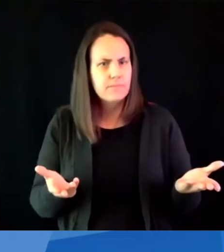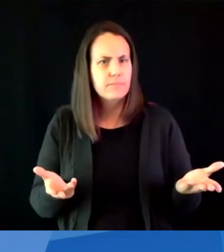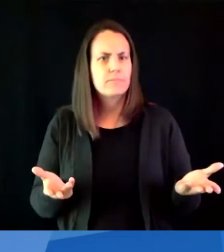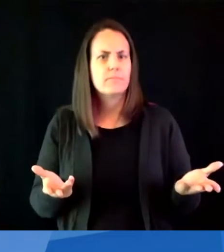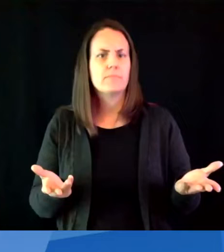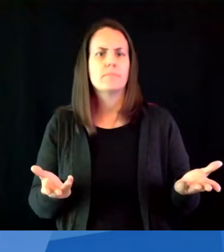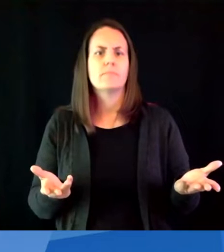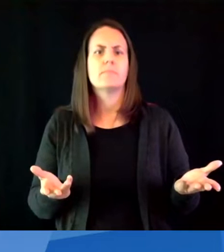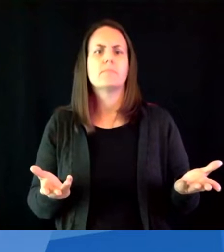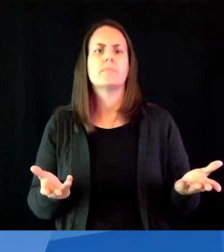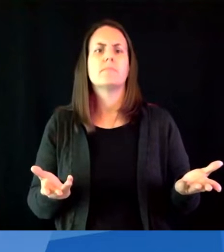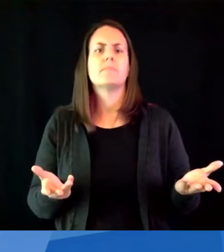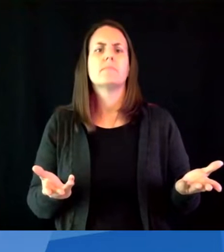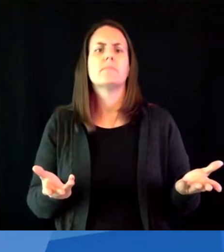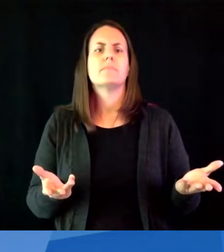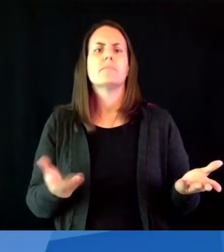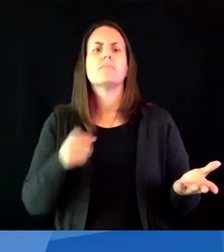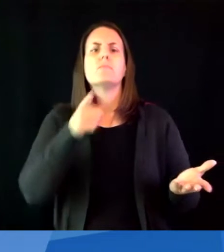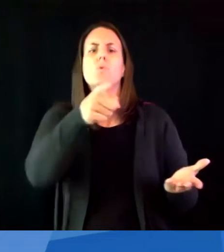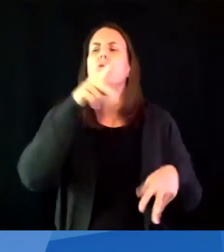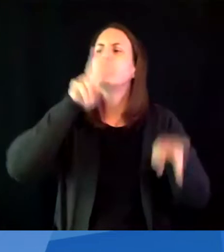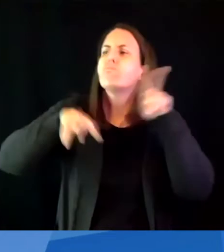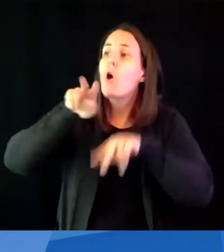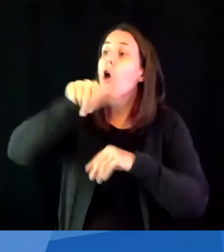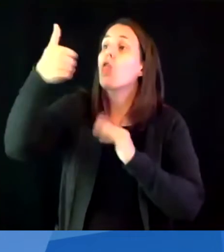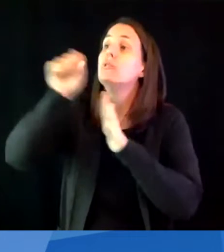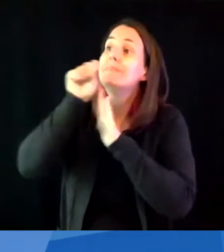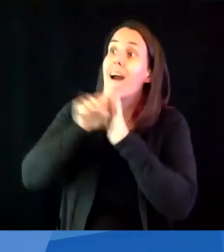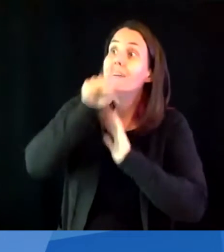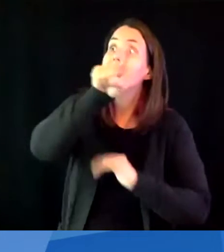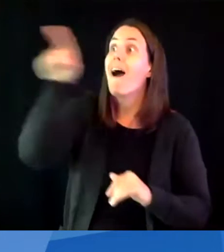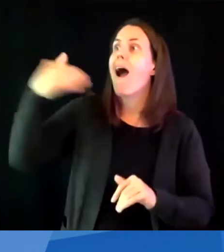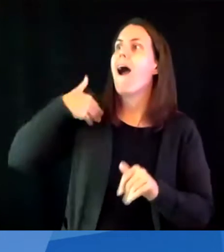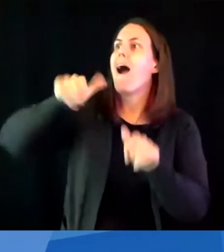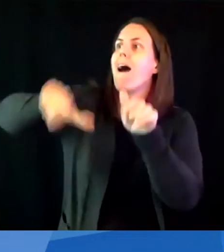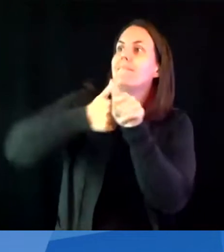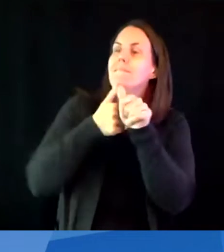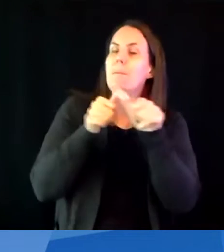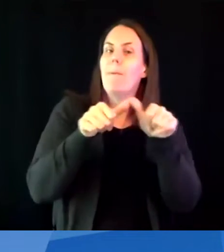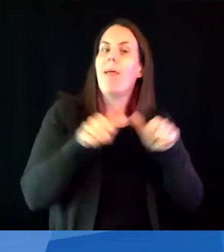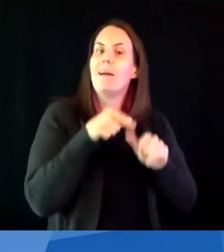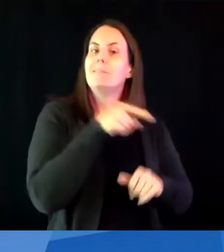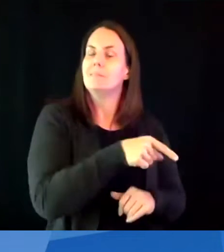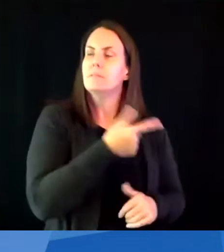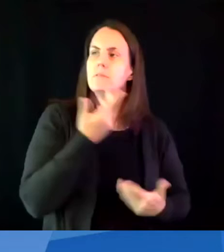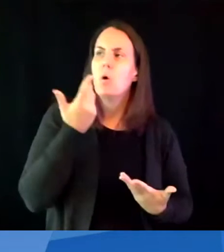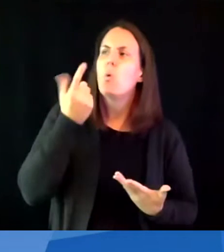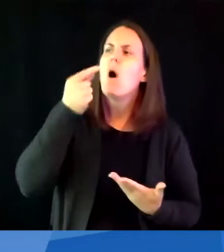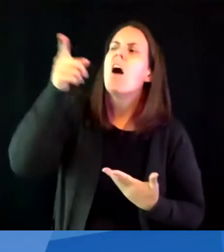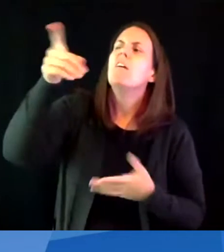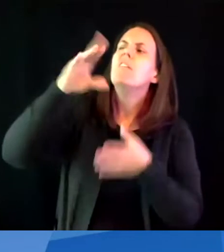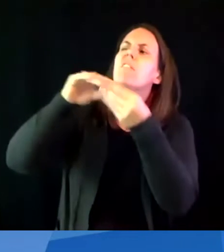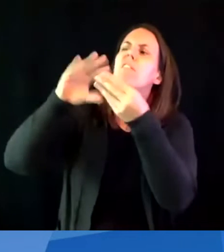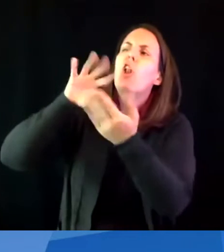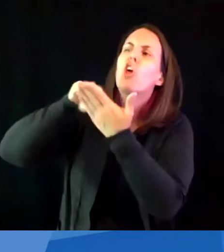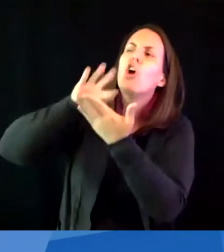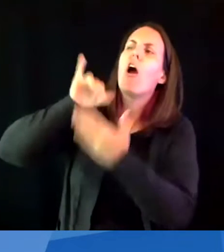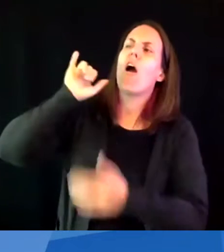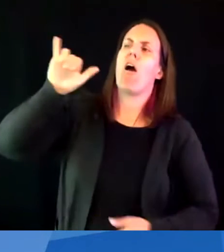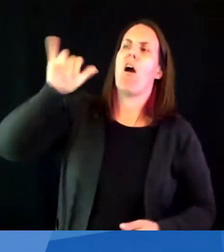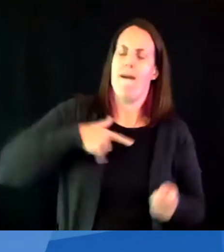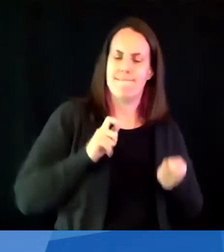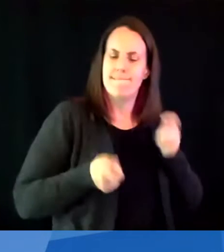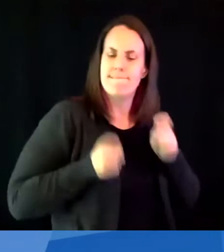like things you are preparing for that could possibly happen based on what's happened in other states. And I was wondering if you had the numbers